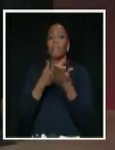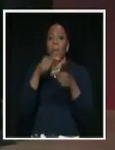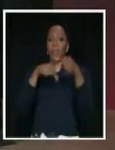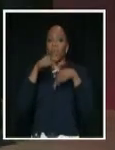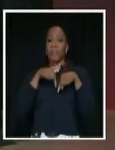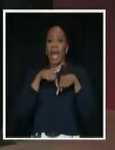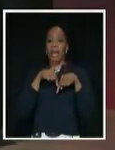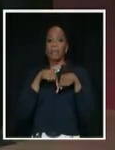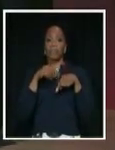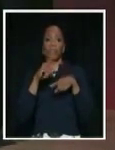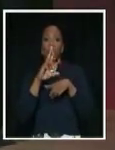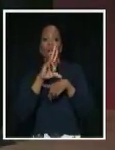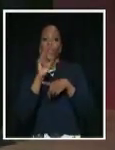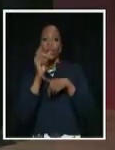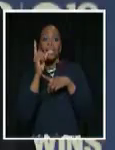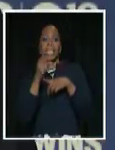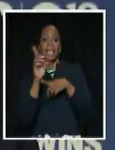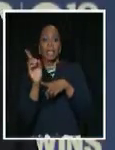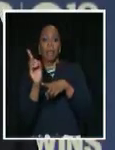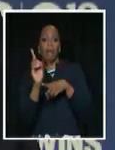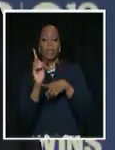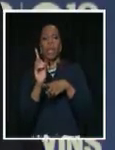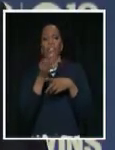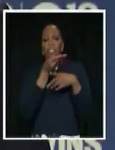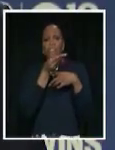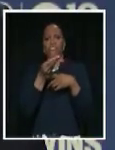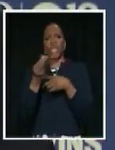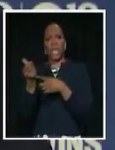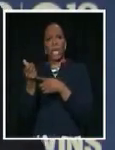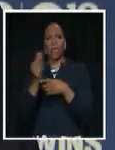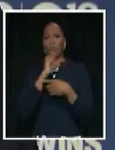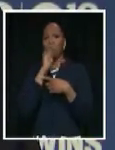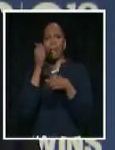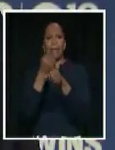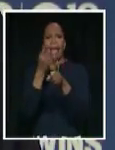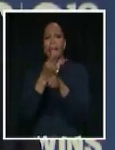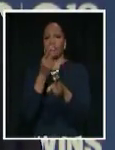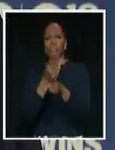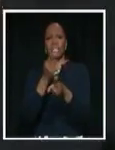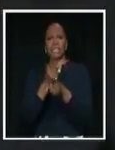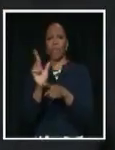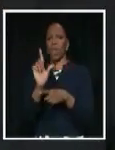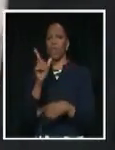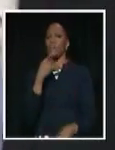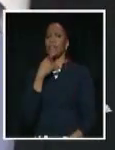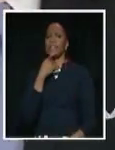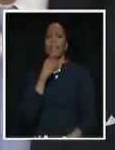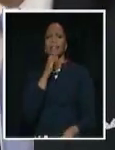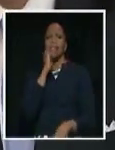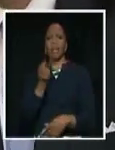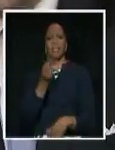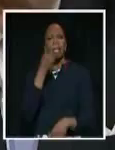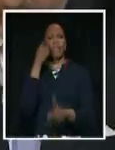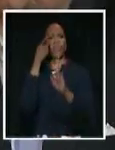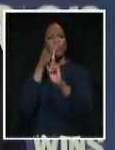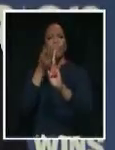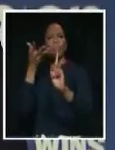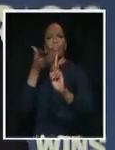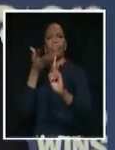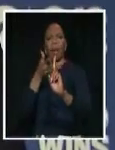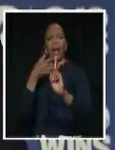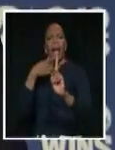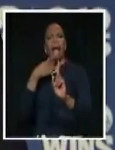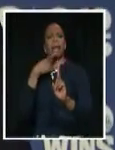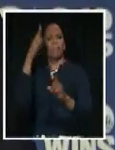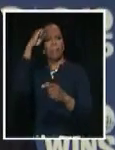were. 30 seconds for rebuttal, sir. There's a number of inaccuracies in what Mr. Lhota says. He obviously doesn't understand the recent legislation. The bottom line is this: I believe in a